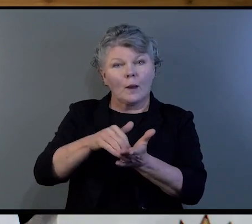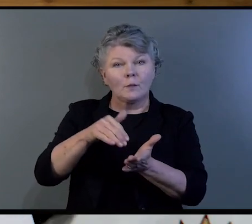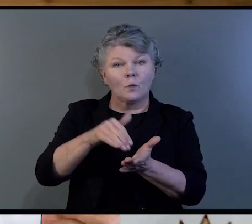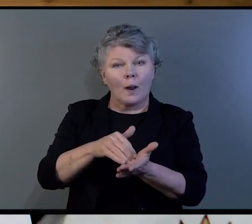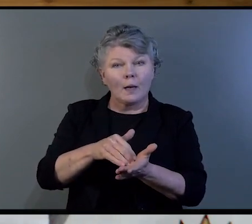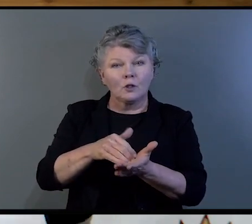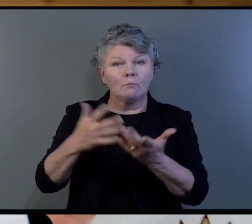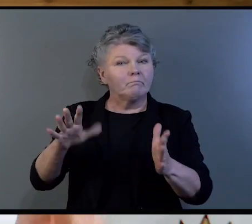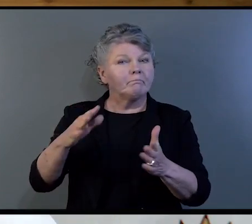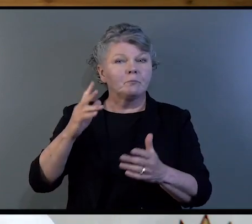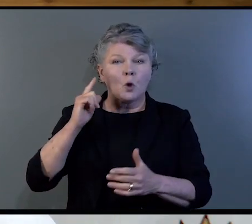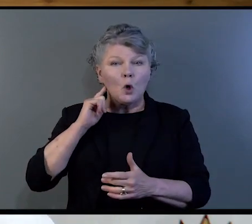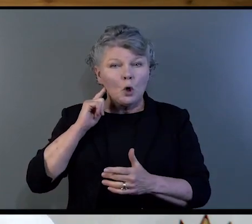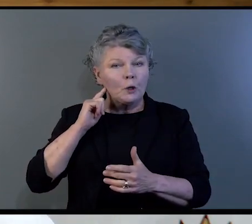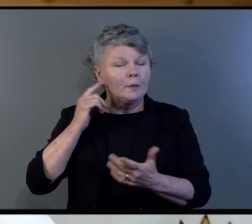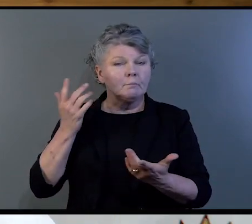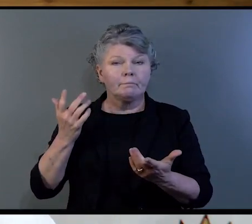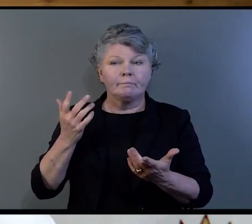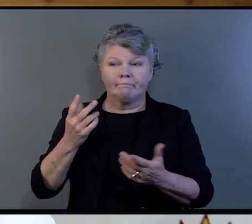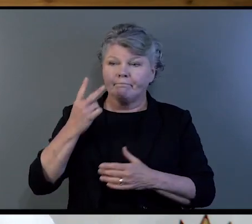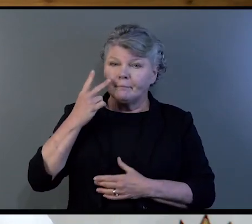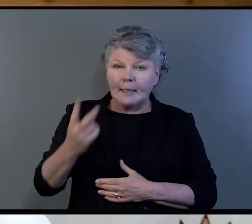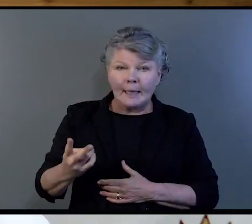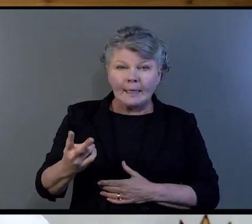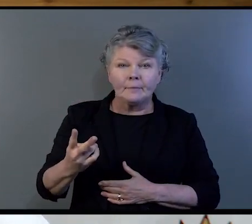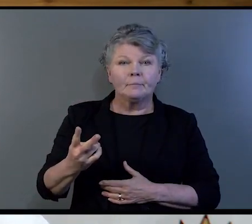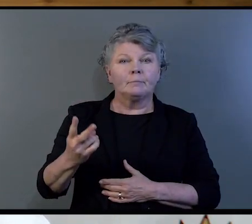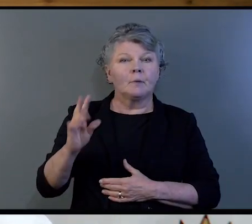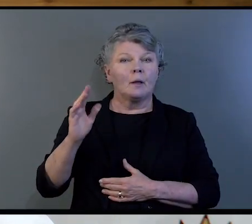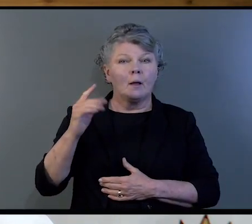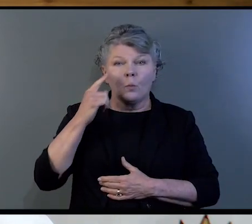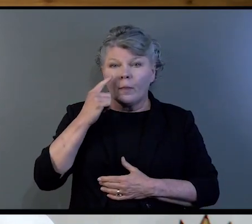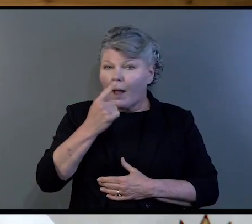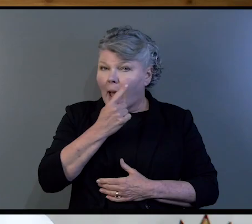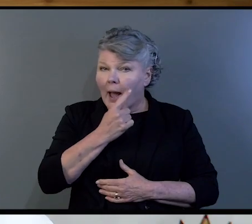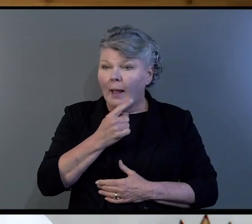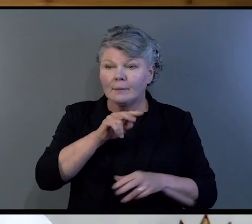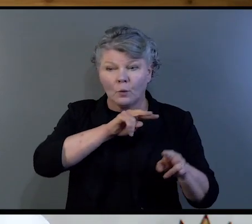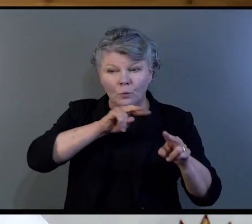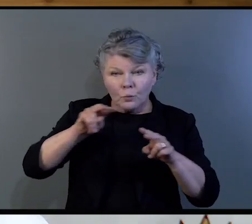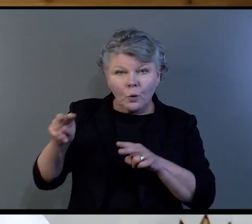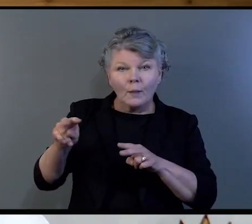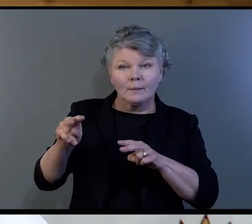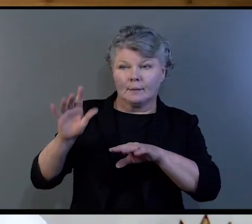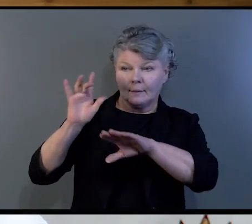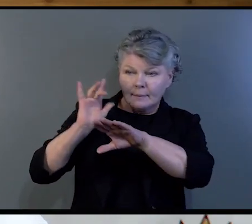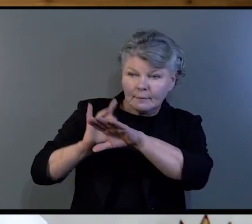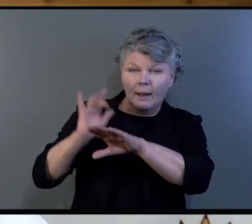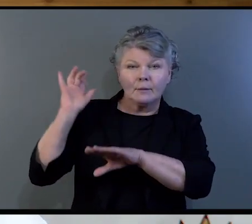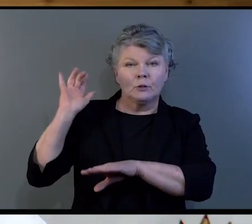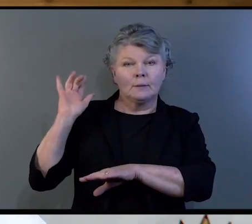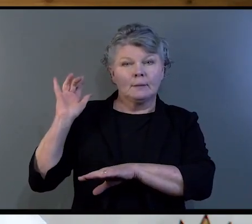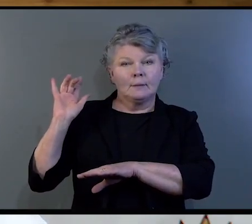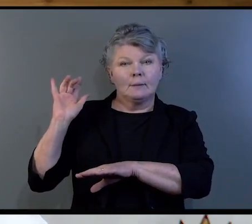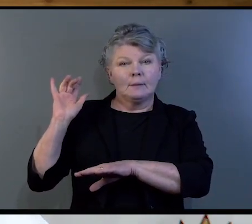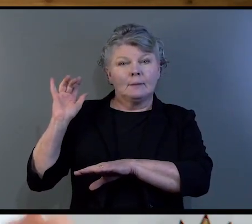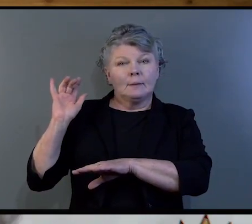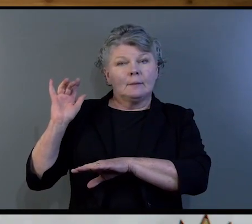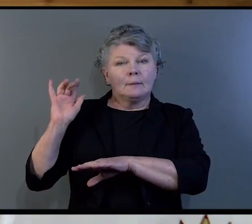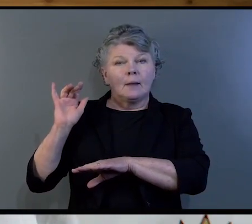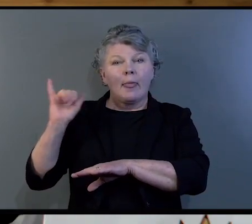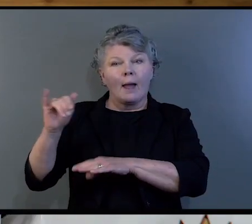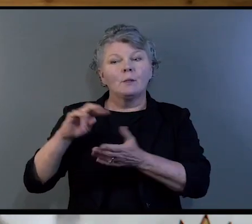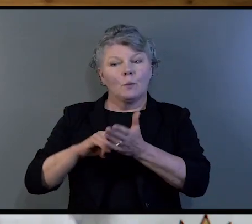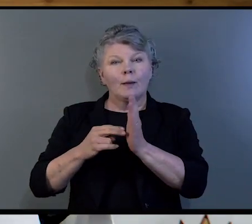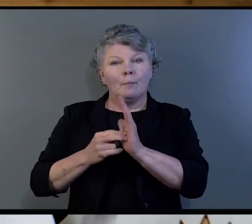emphasizes that which we have heard, that which we have seen with our eyes, which we have looked upon and have touched with our hands.